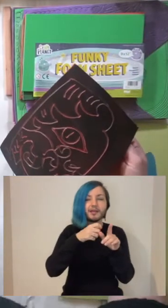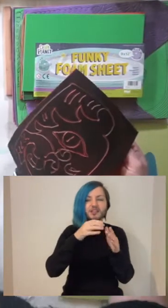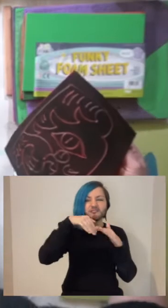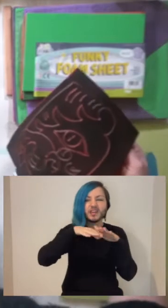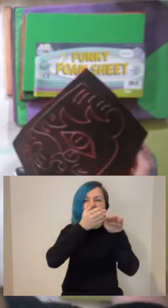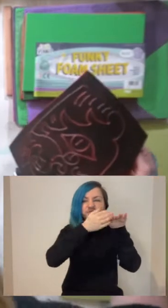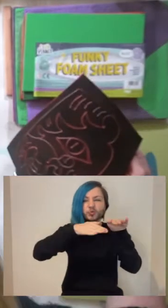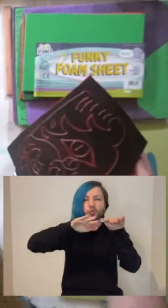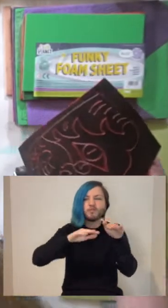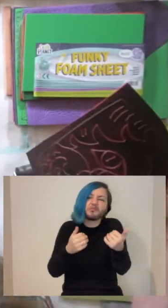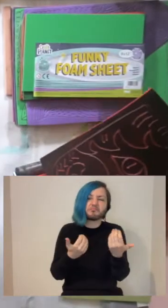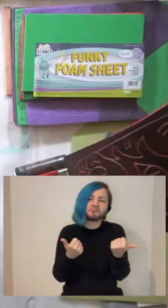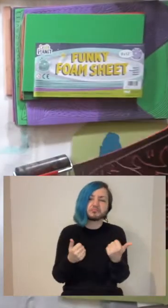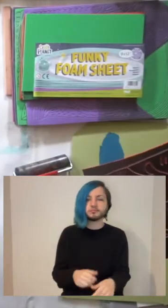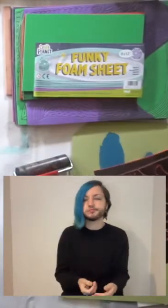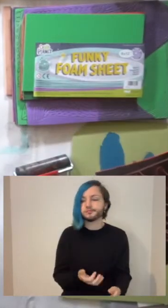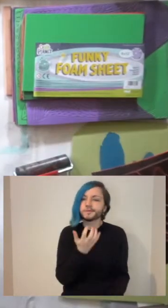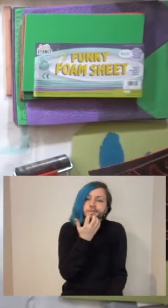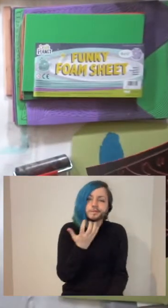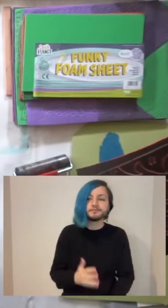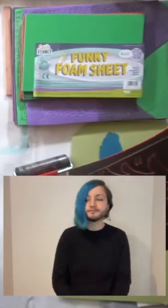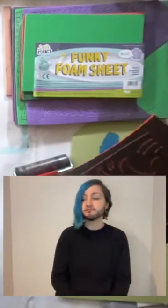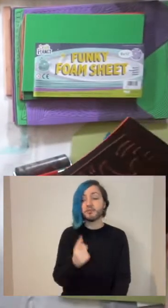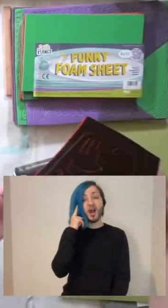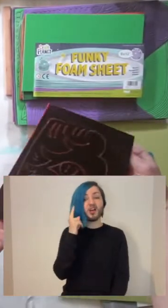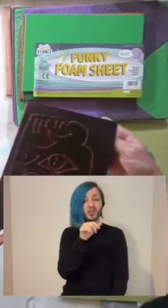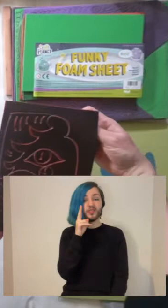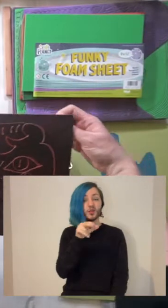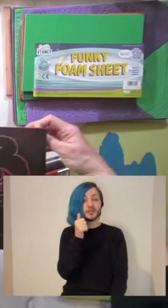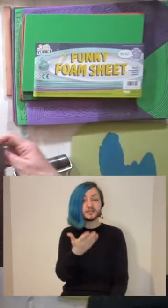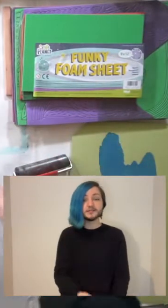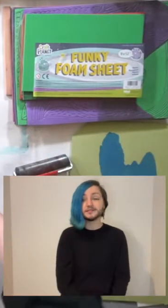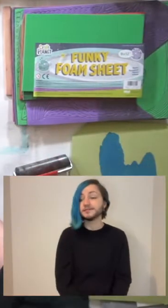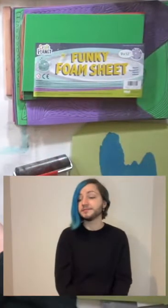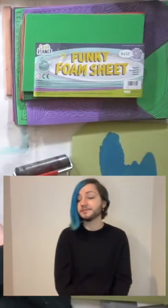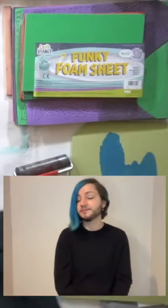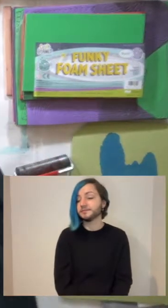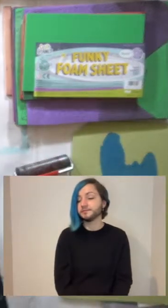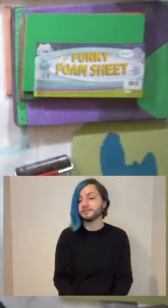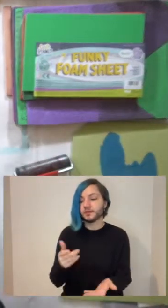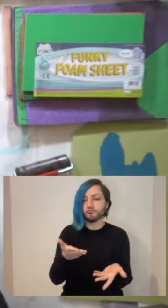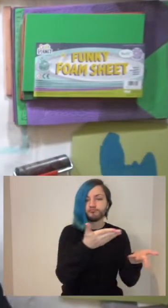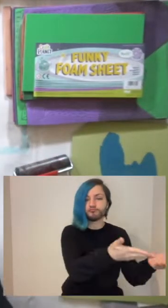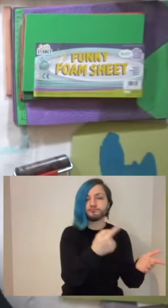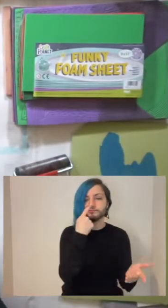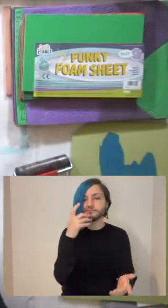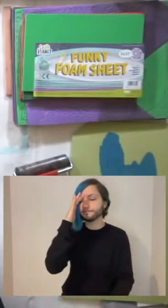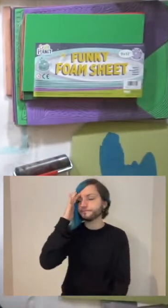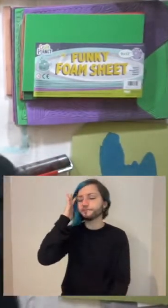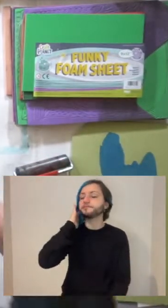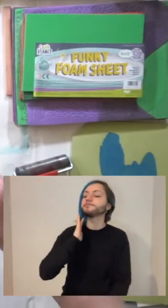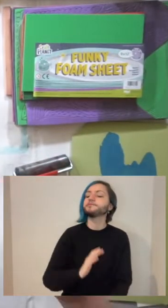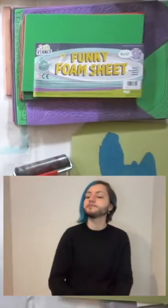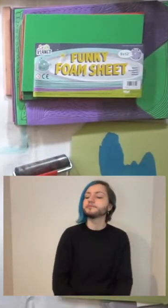so that happened, but I think it looks quite nice. Okay, so we can put that to the side,